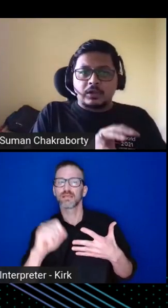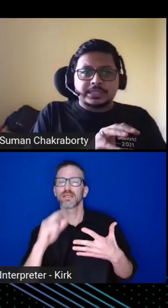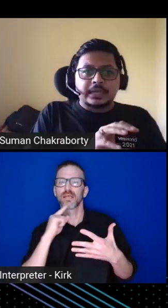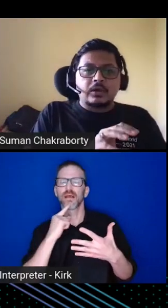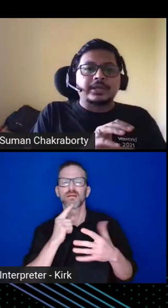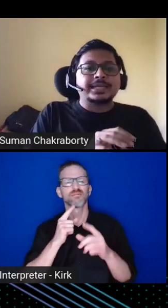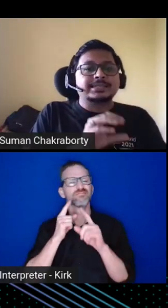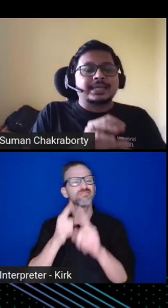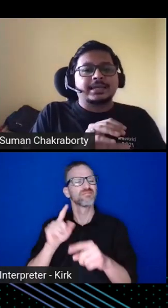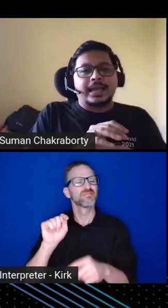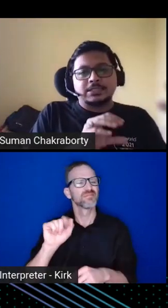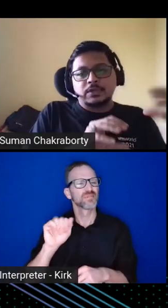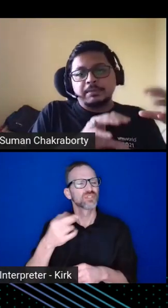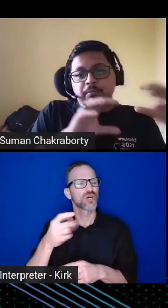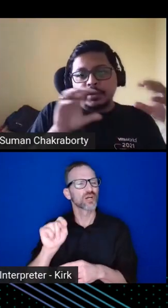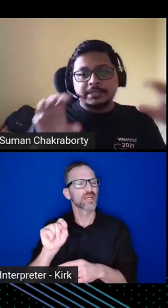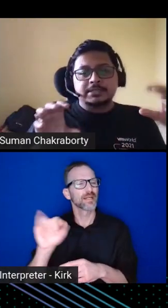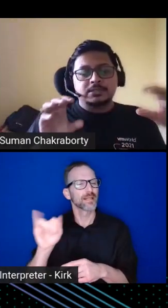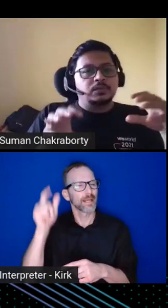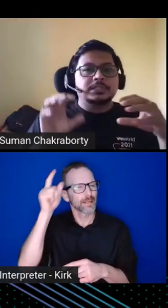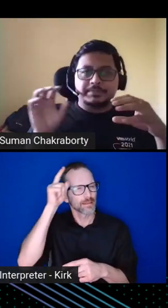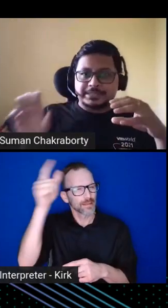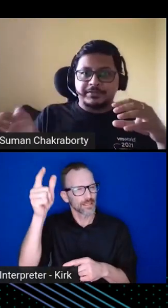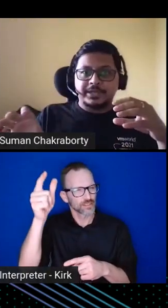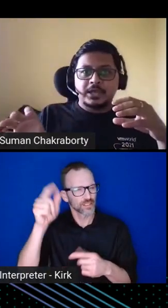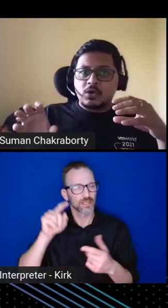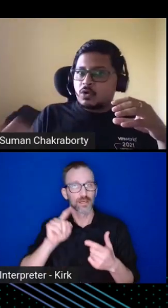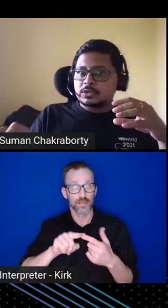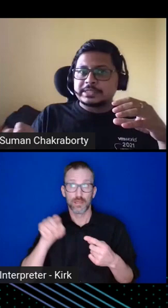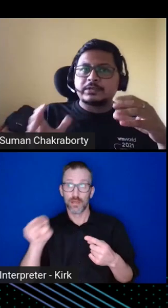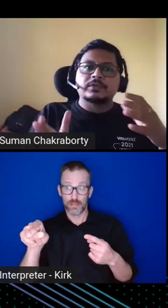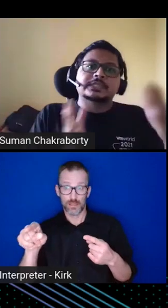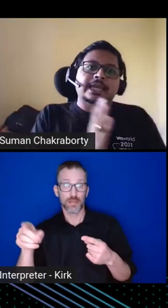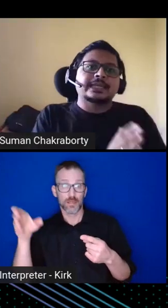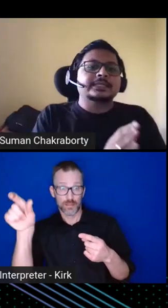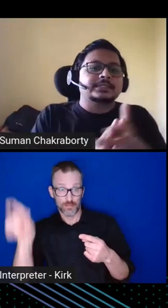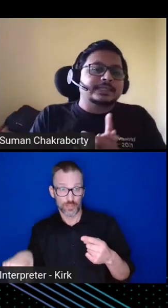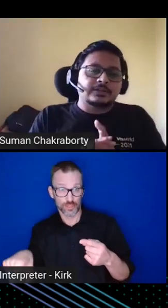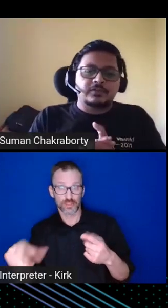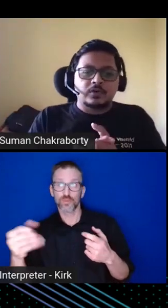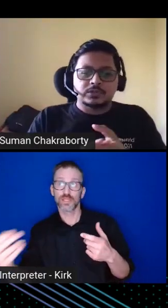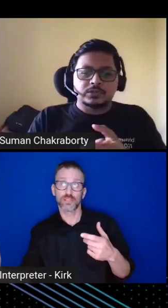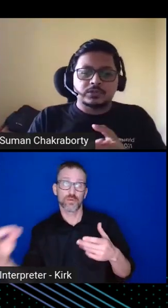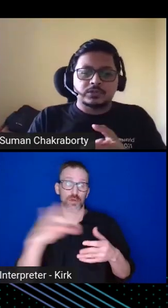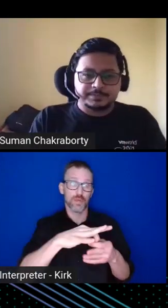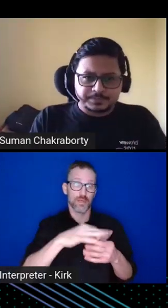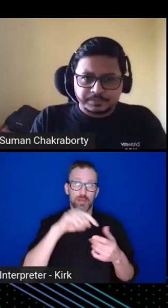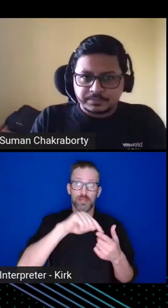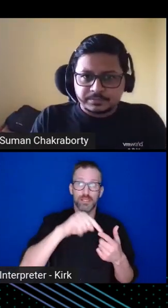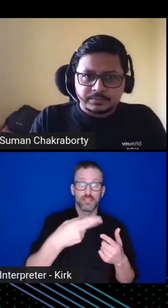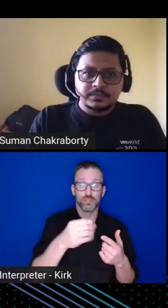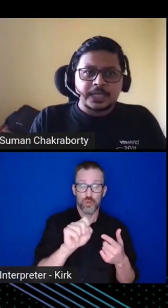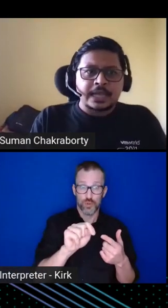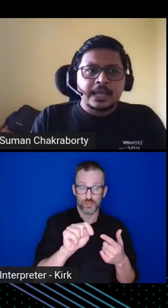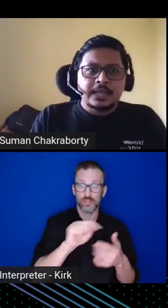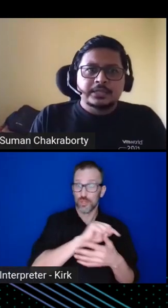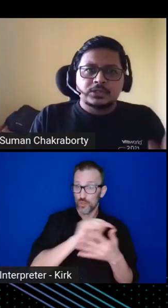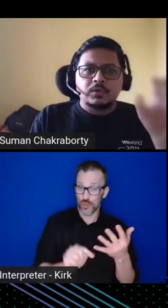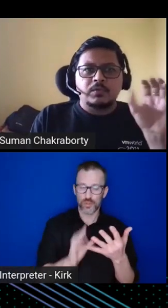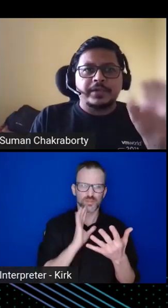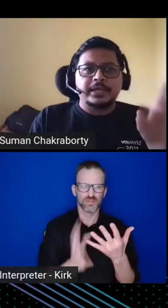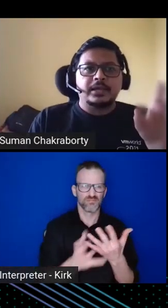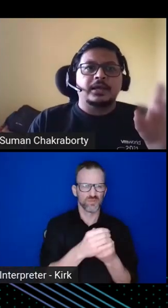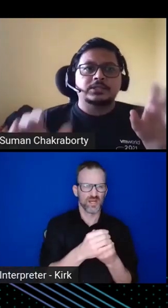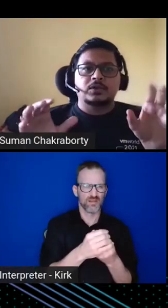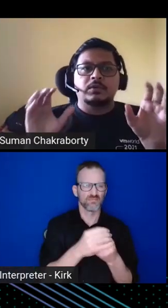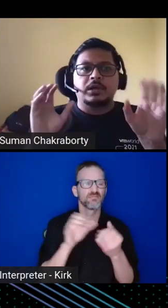basically a logical context that actually points to the specific host set which contains the set of hosts together.